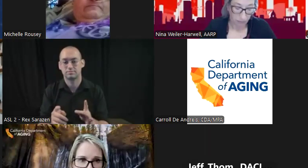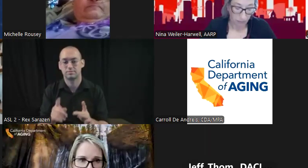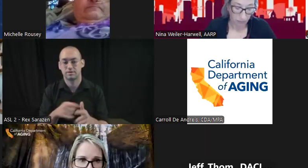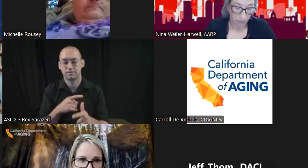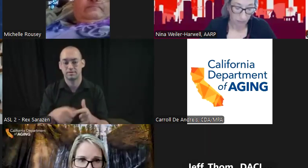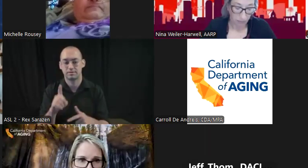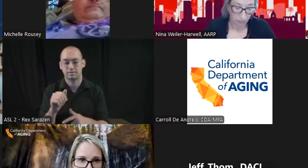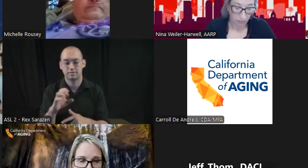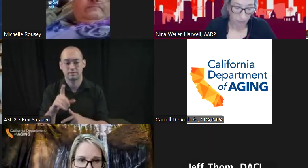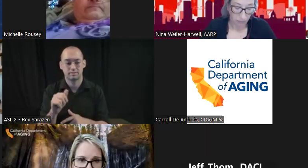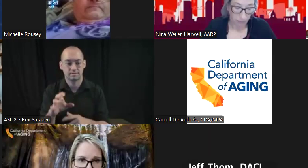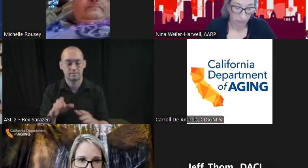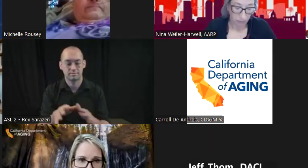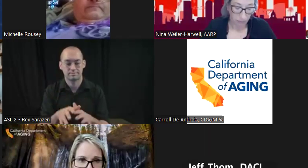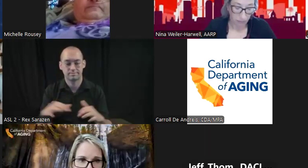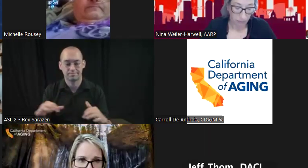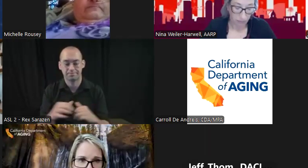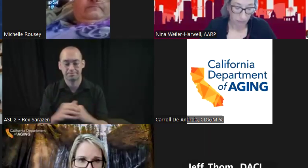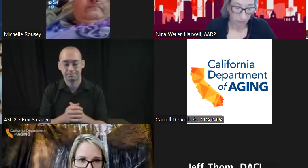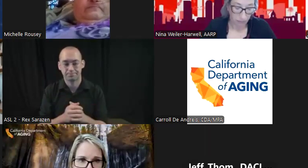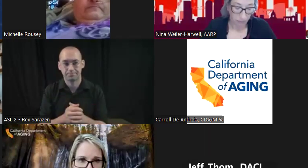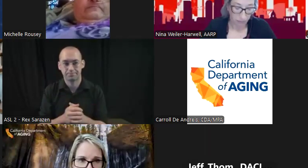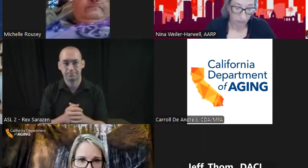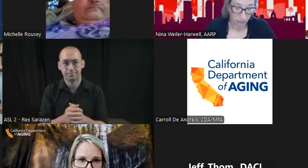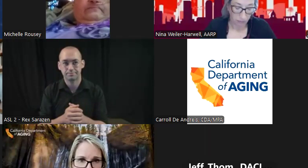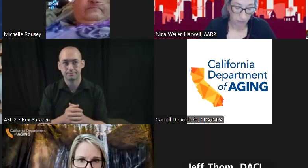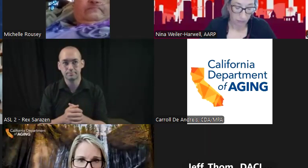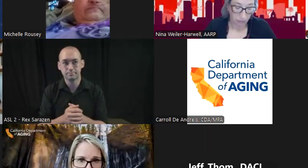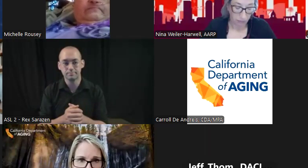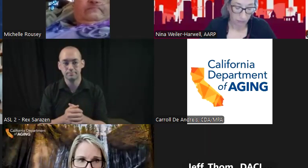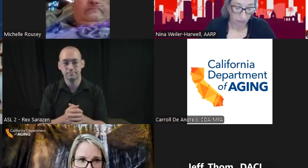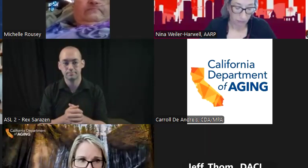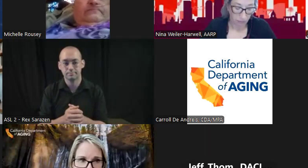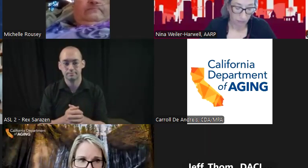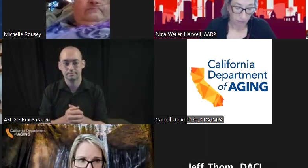committee. Let me just monitor.